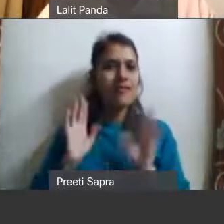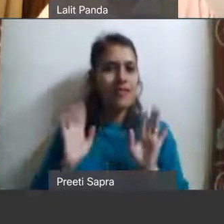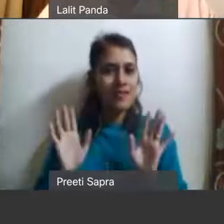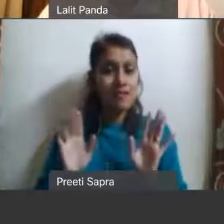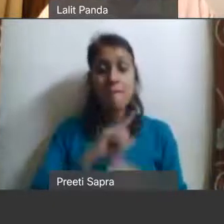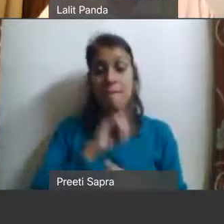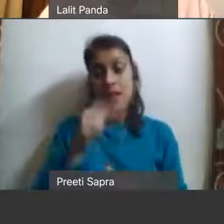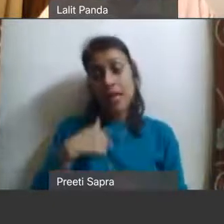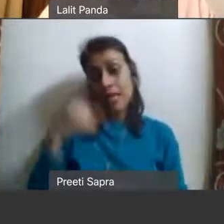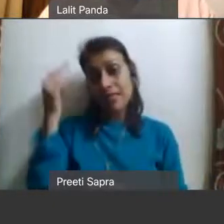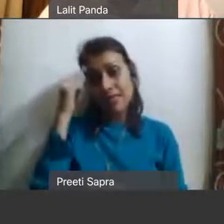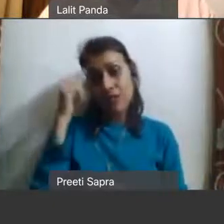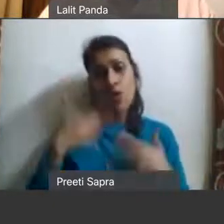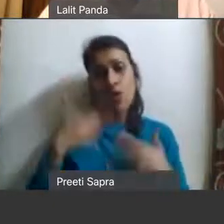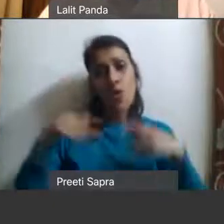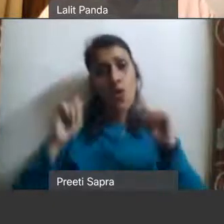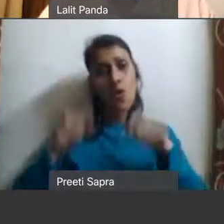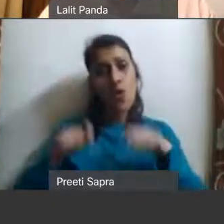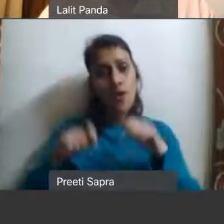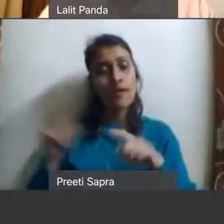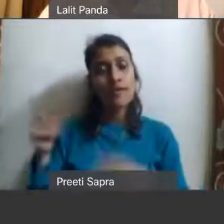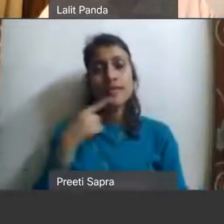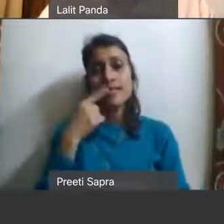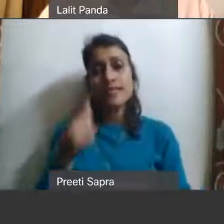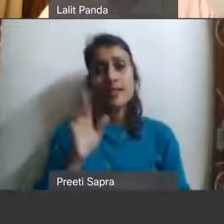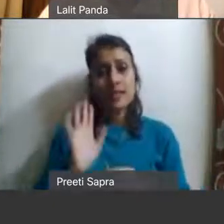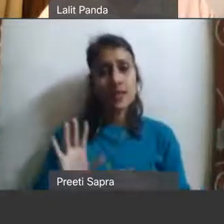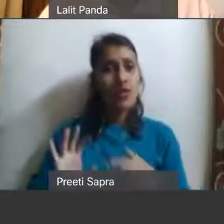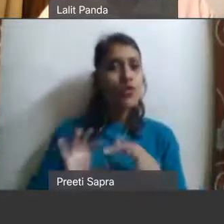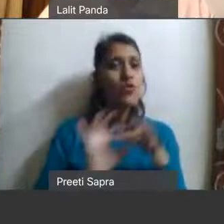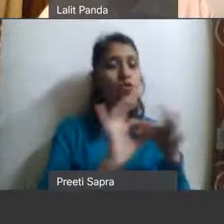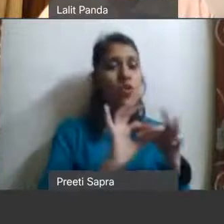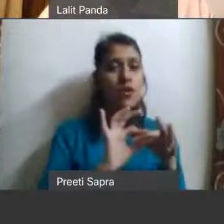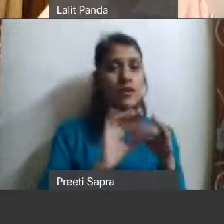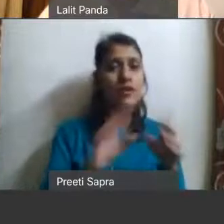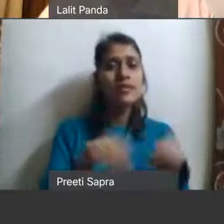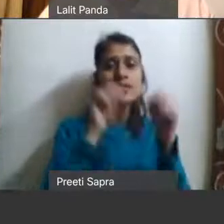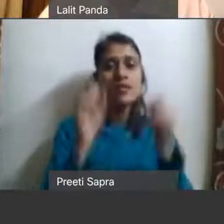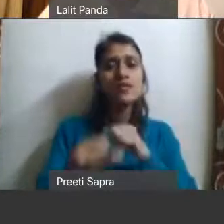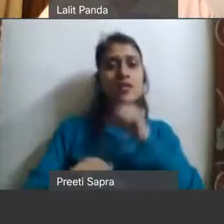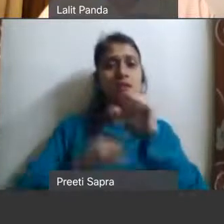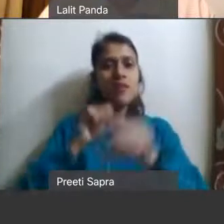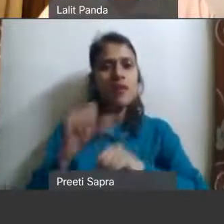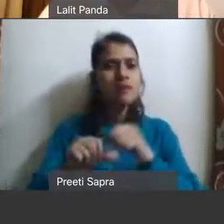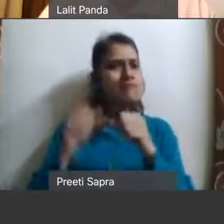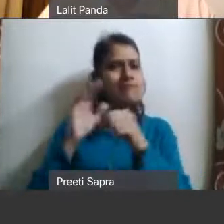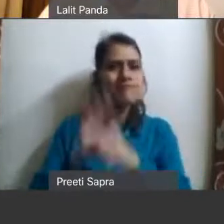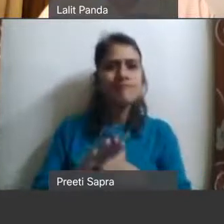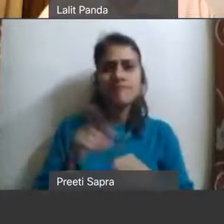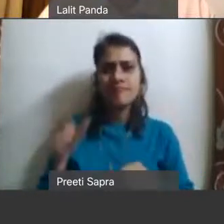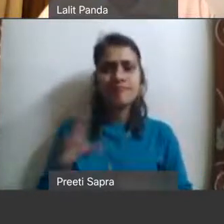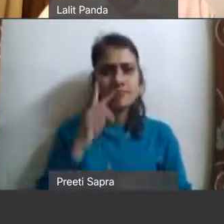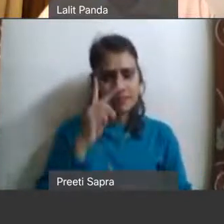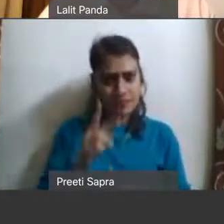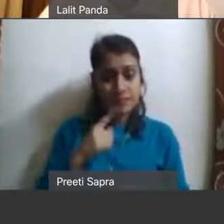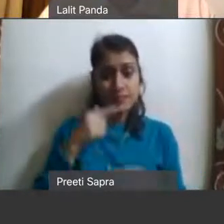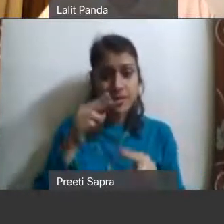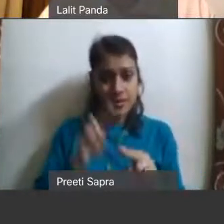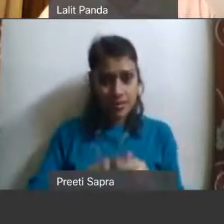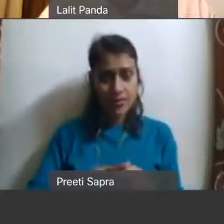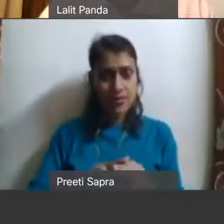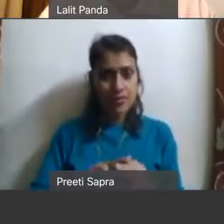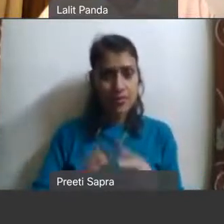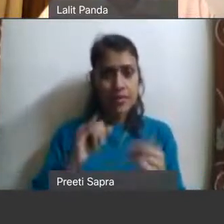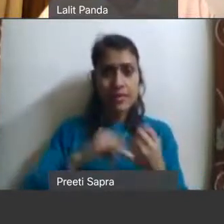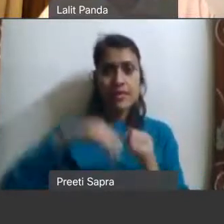the court has basically said is that if in context of systemic disadvantage against certain groups, even if the